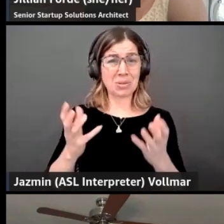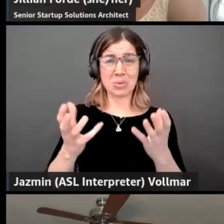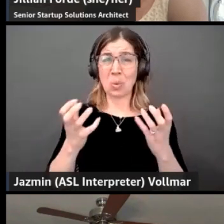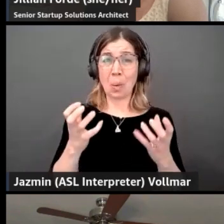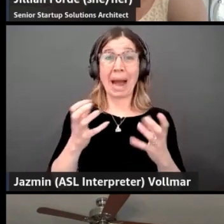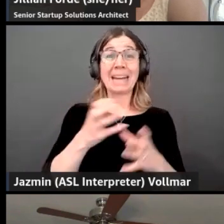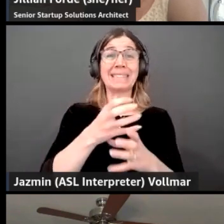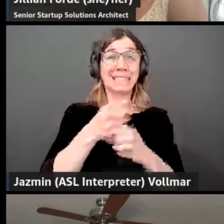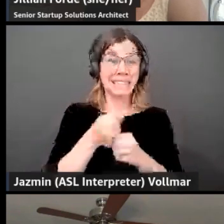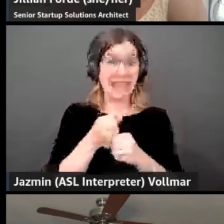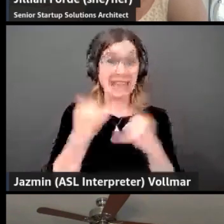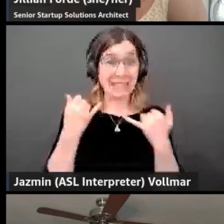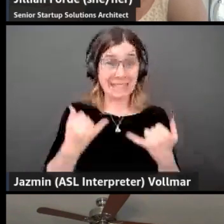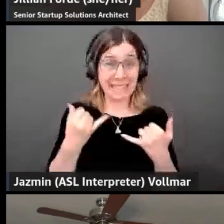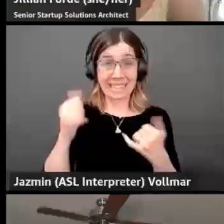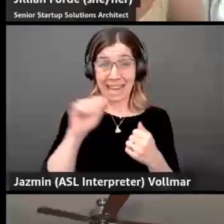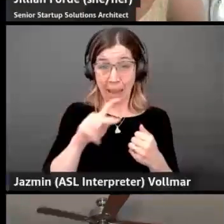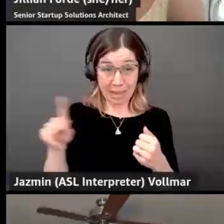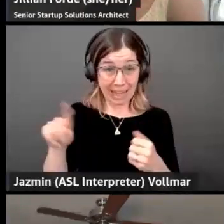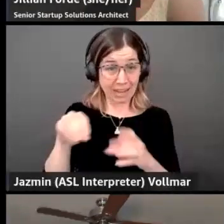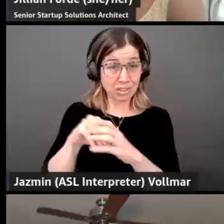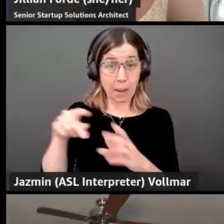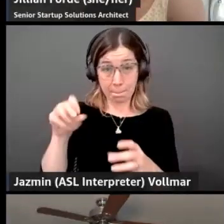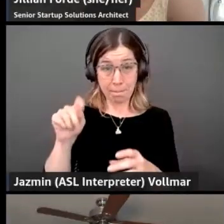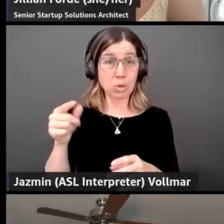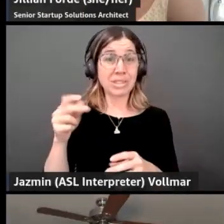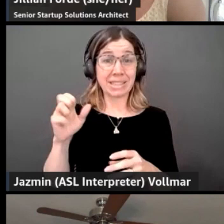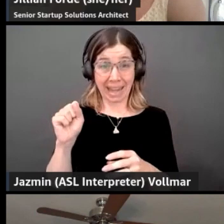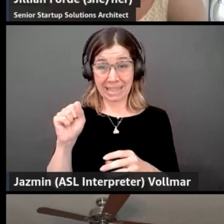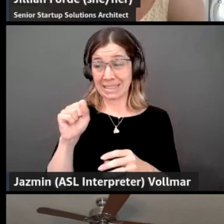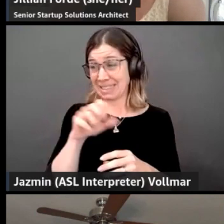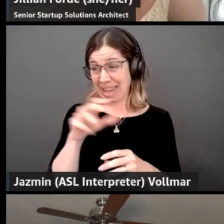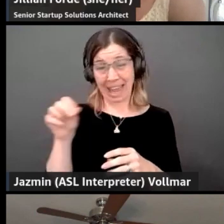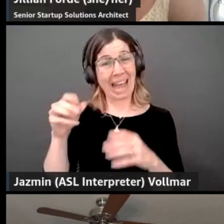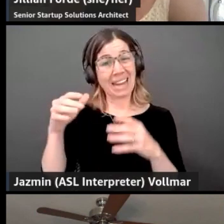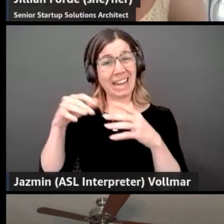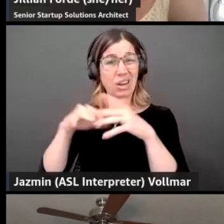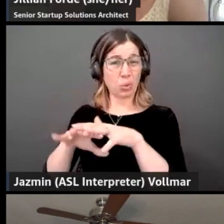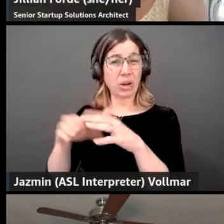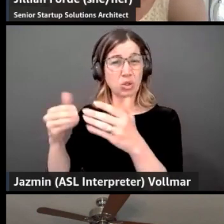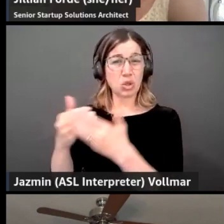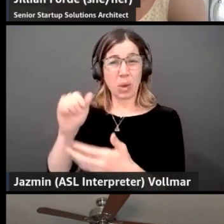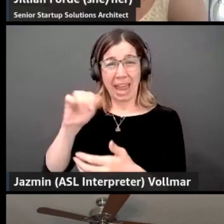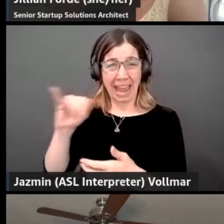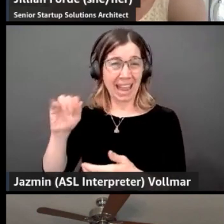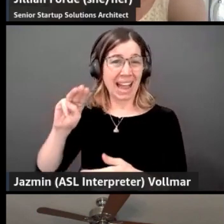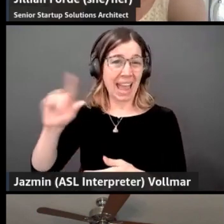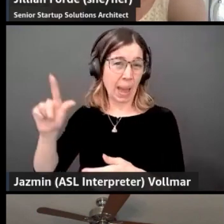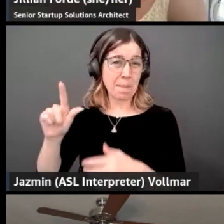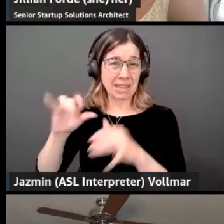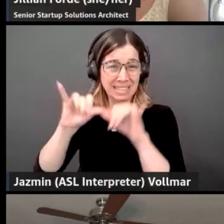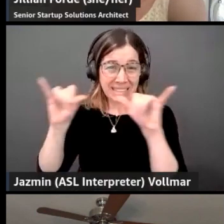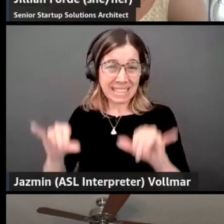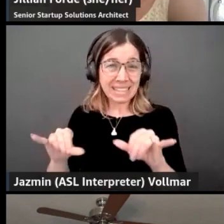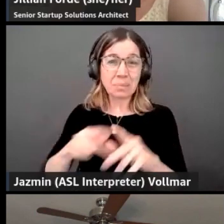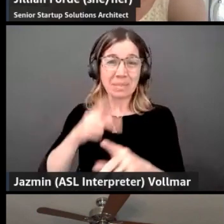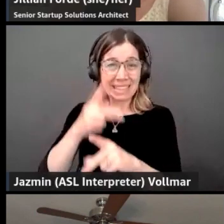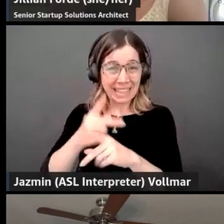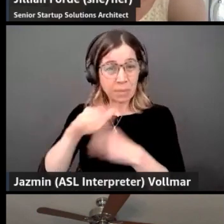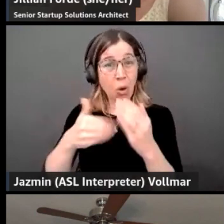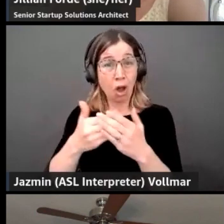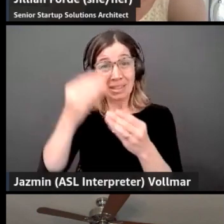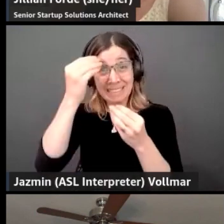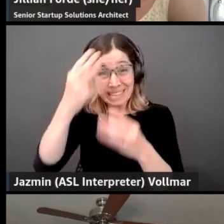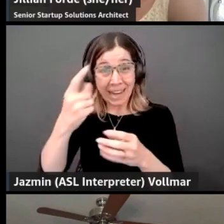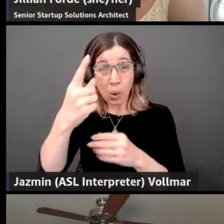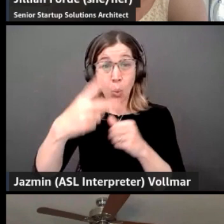existing applications in Postgres and integrate these new AI ML systems into it and keep all their data in one place, led us